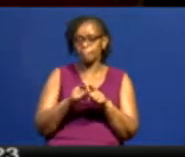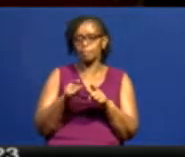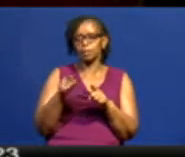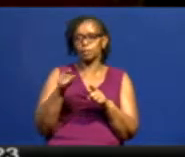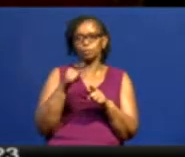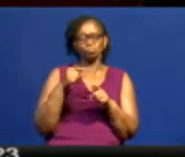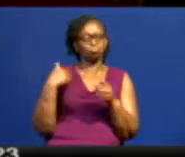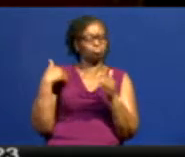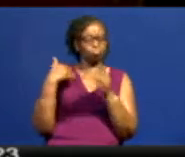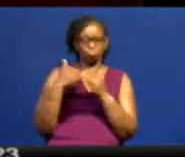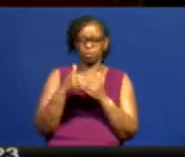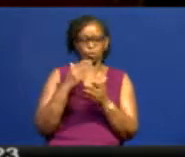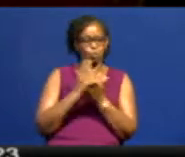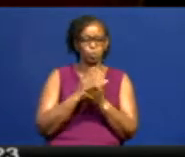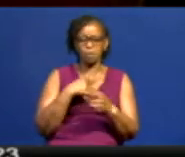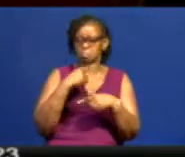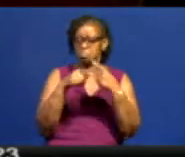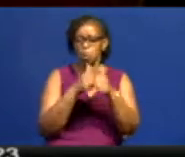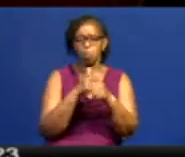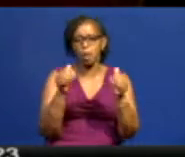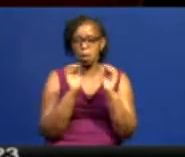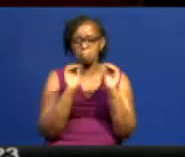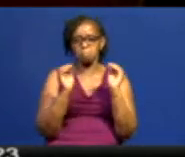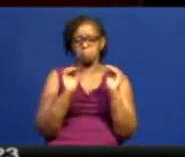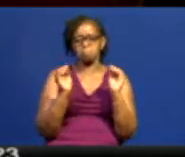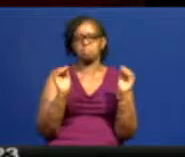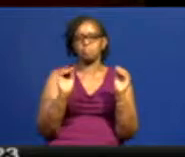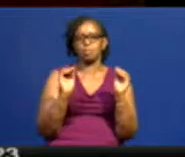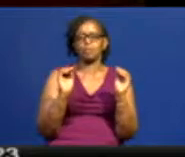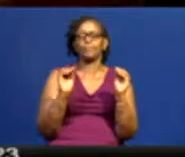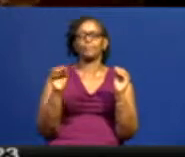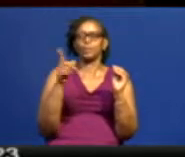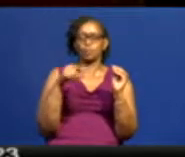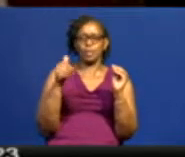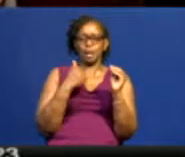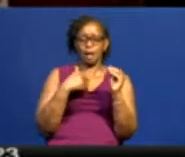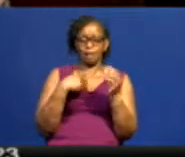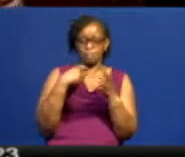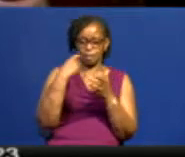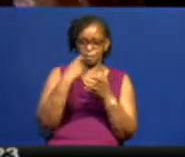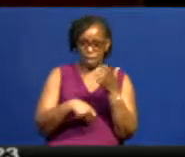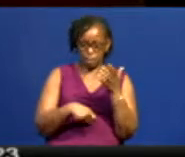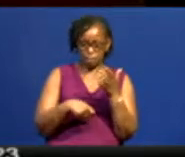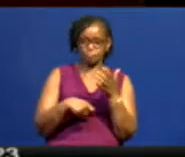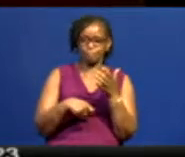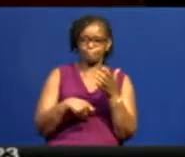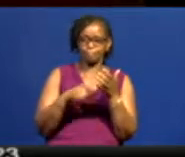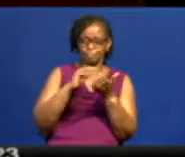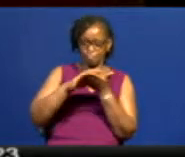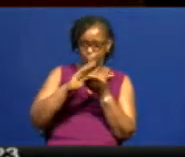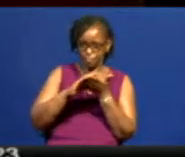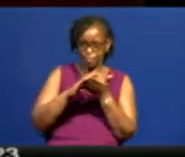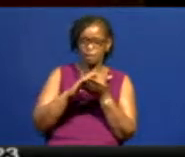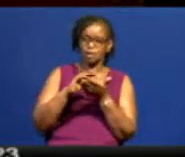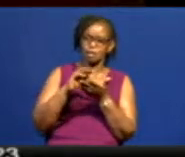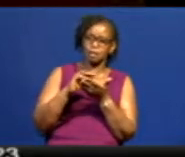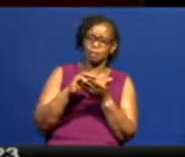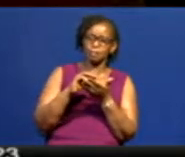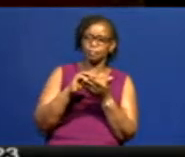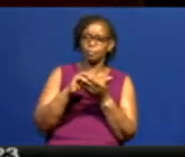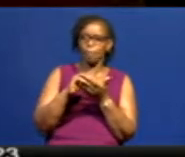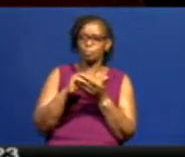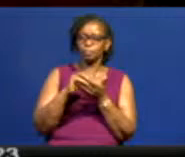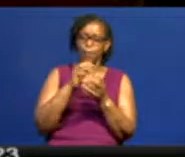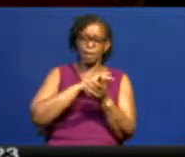been doing very well, where we come up with tax incentives, whether it is in investment deductions